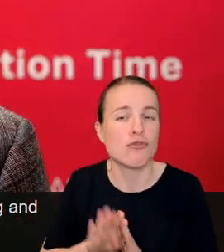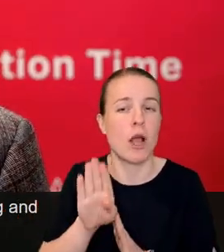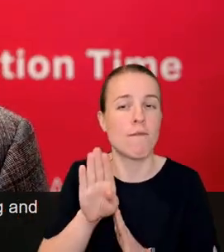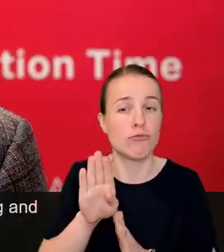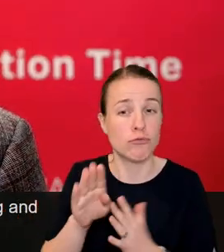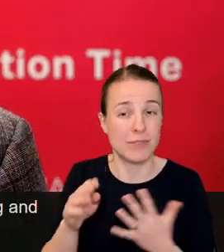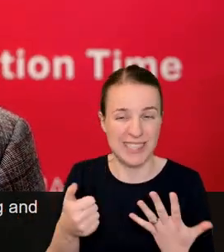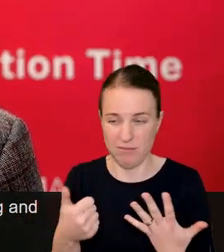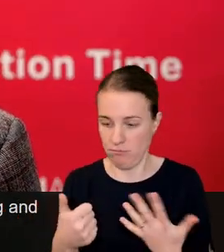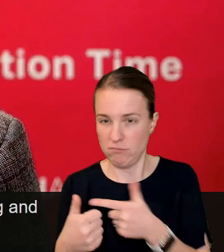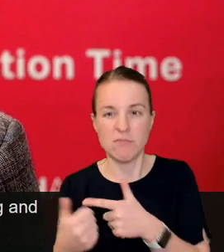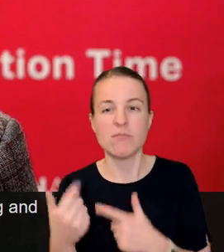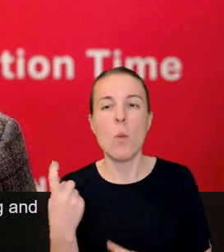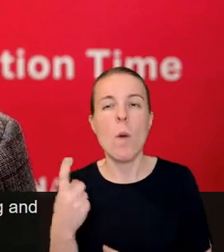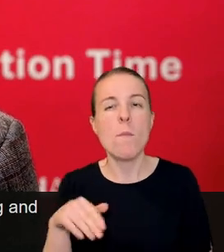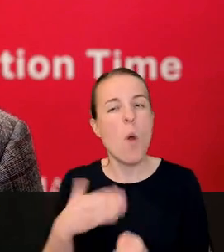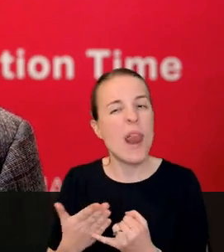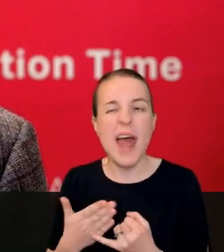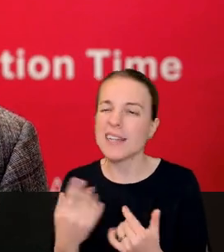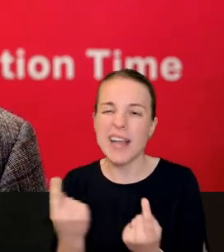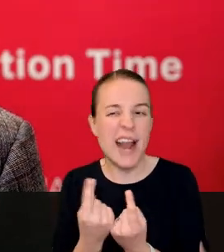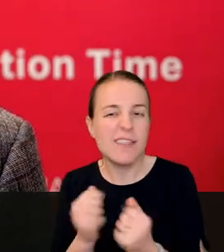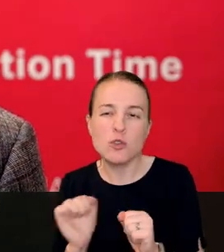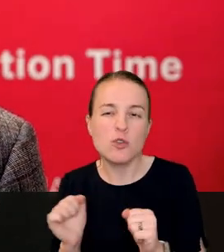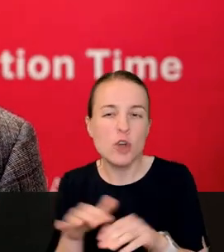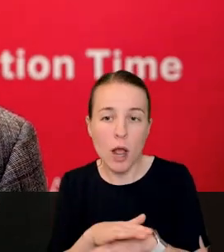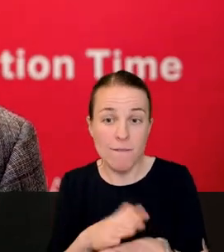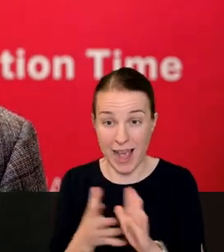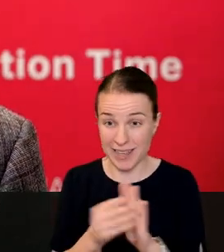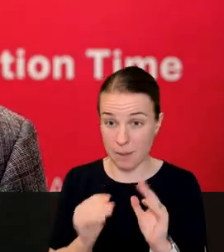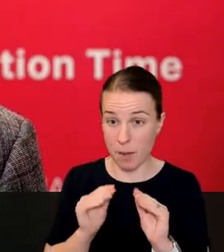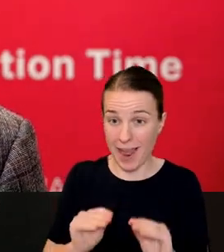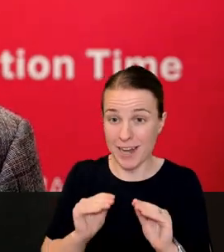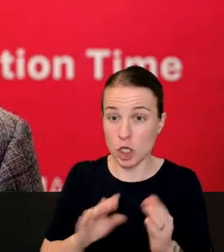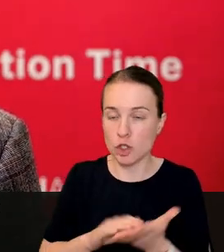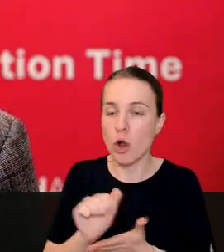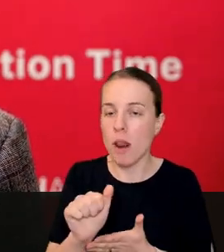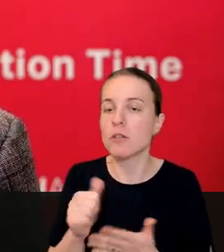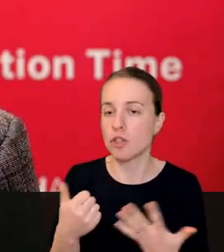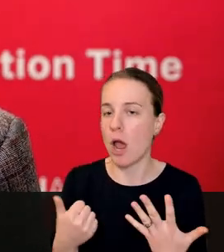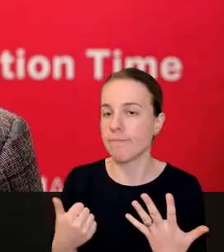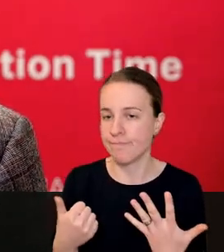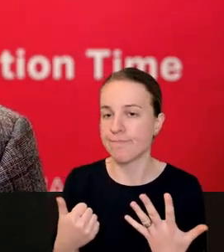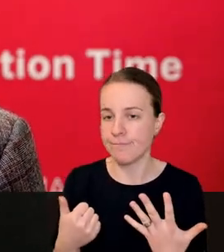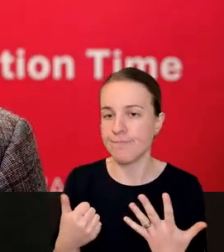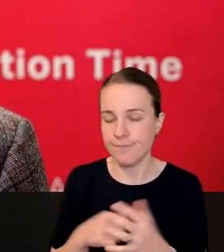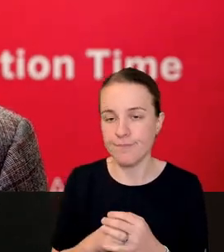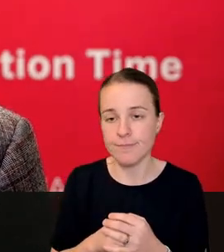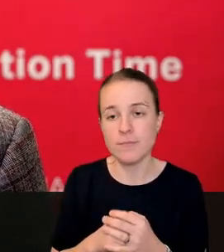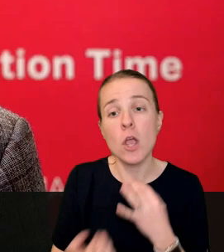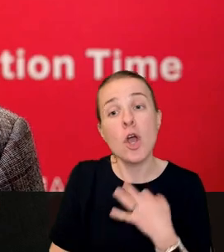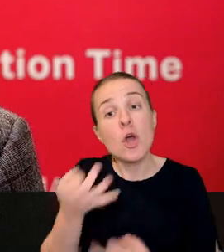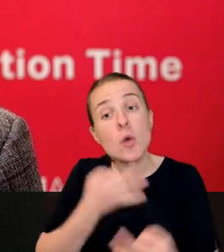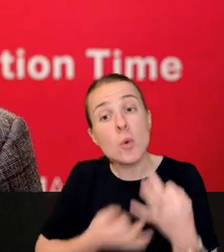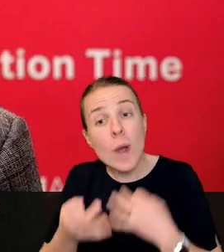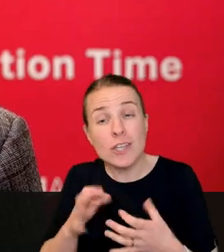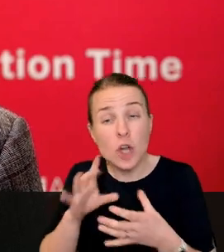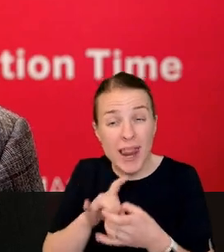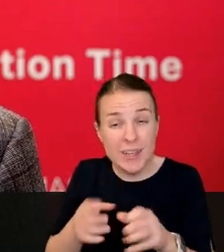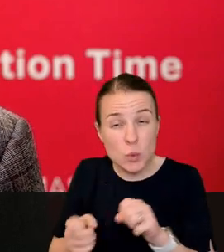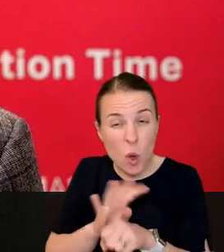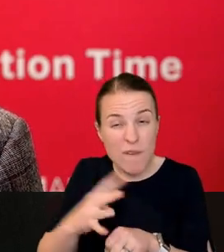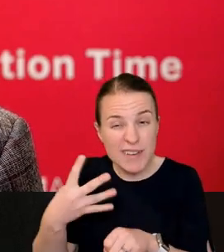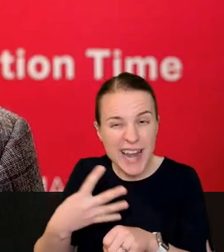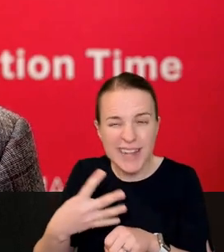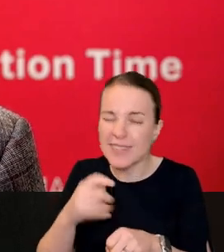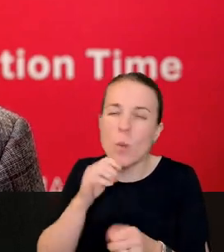not covered, for example, education and culture. Questions about COVID-19 will be taken throughout